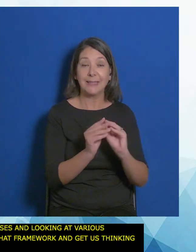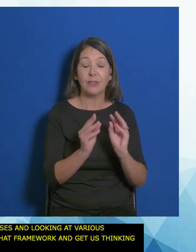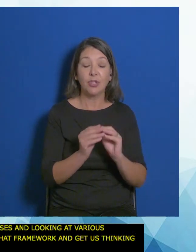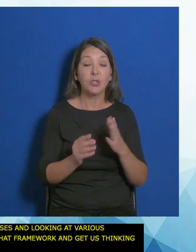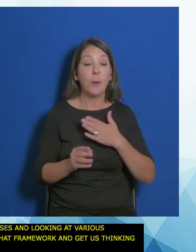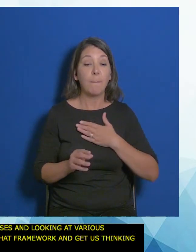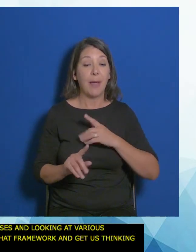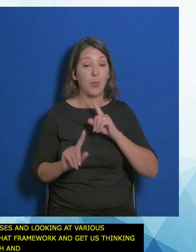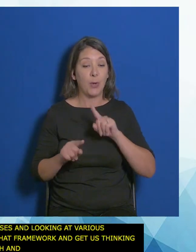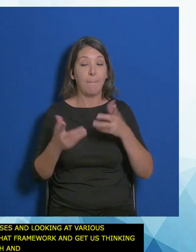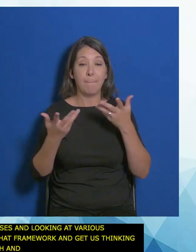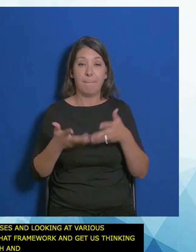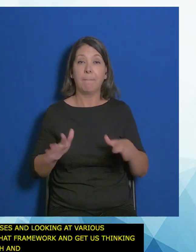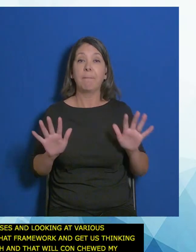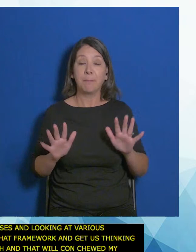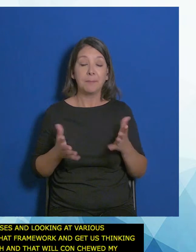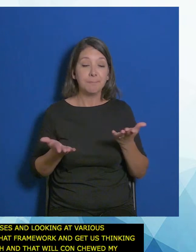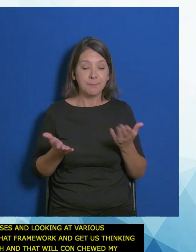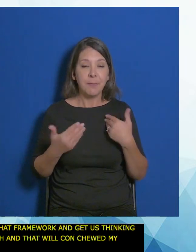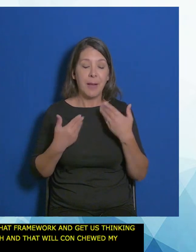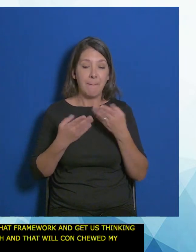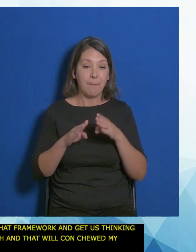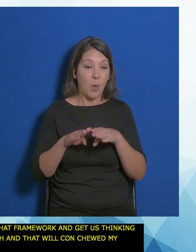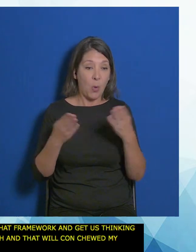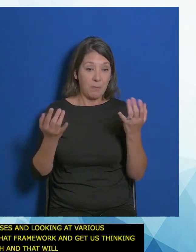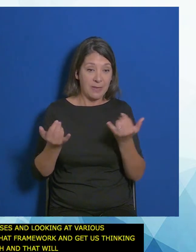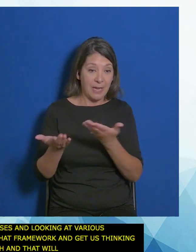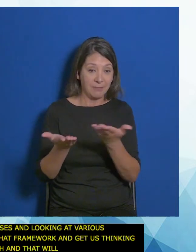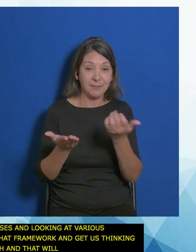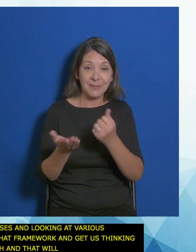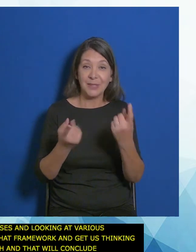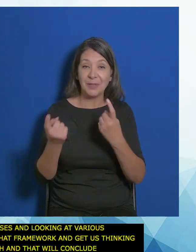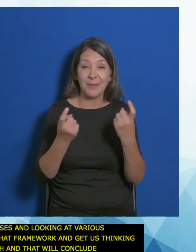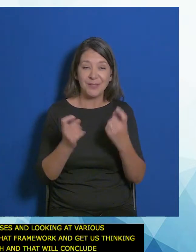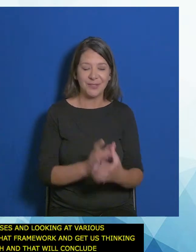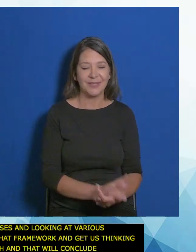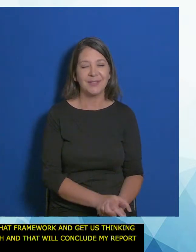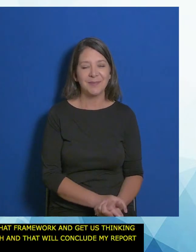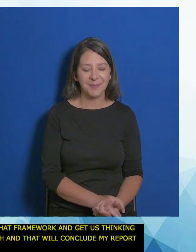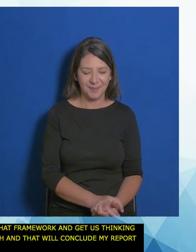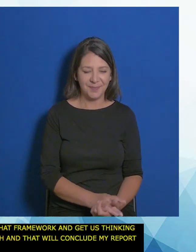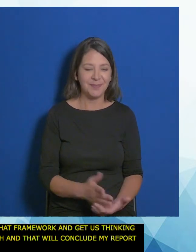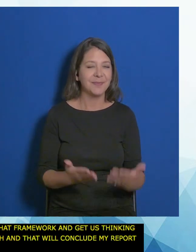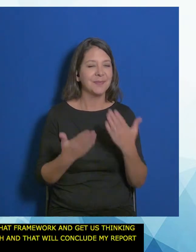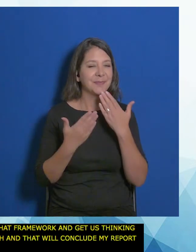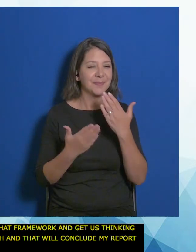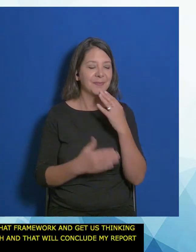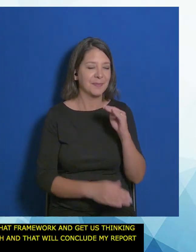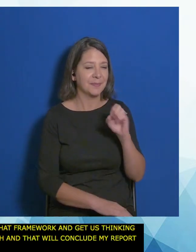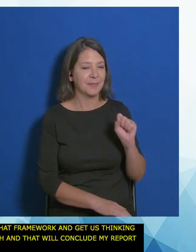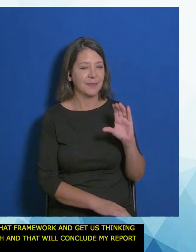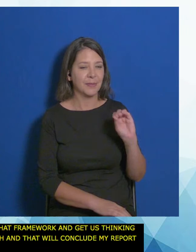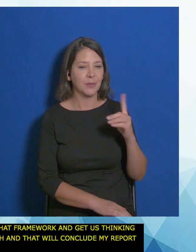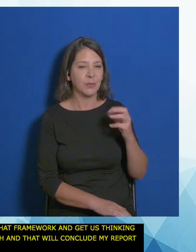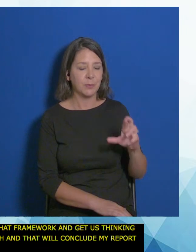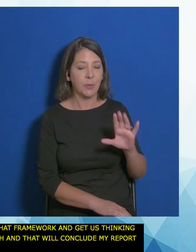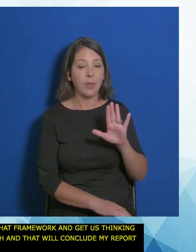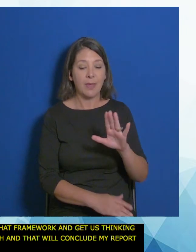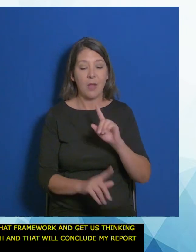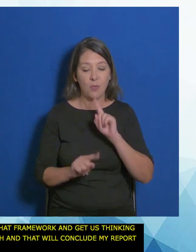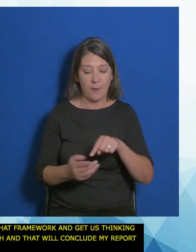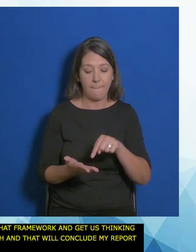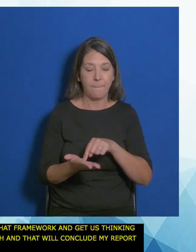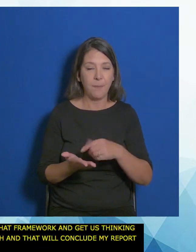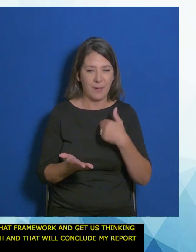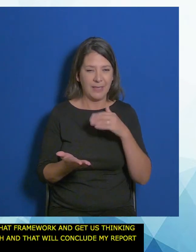report, and I'm open to answer any questions at this time. Thank you, Ms. Cooper. I do note in your report, it says the agency received